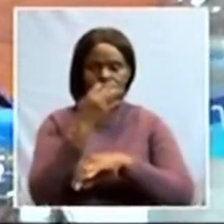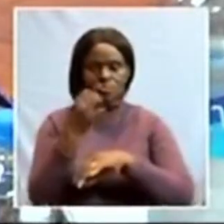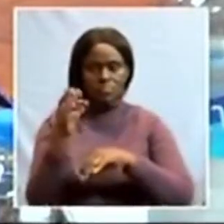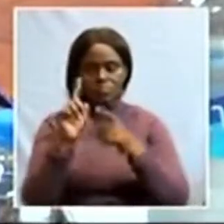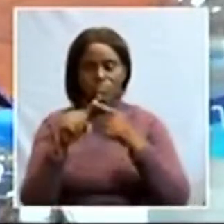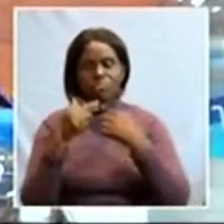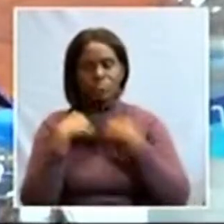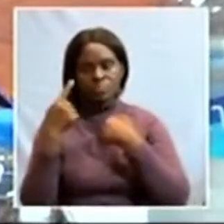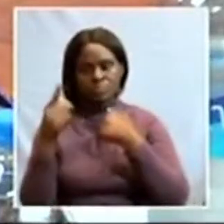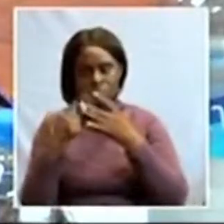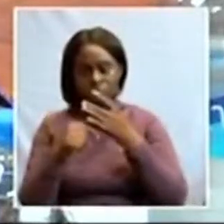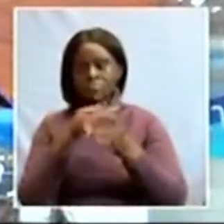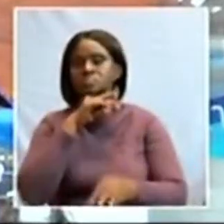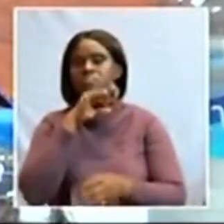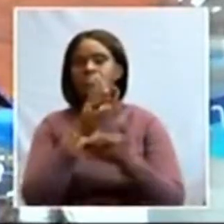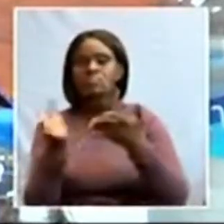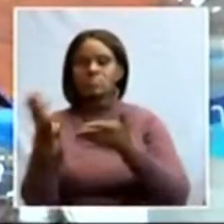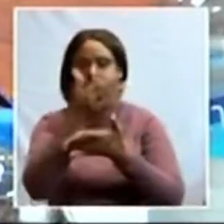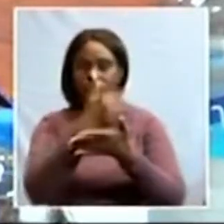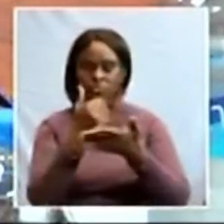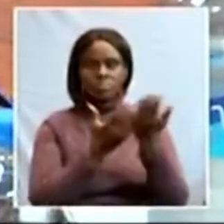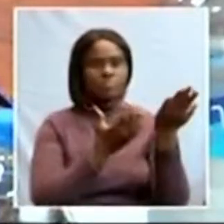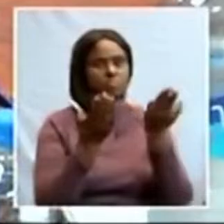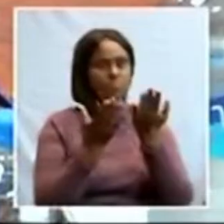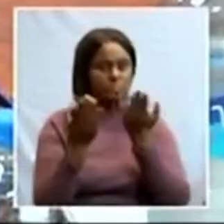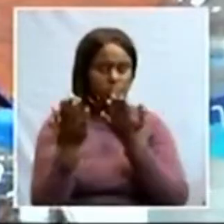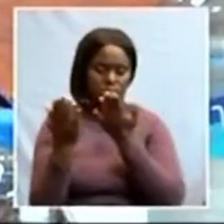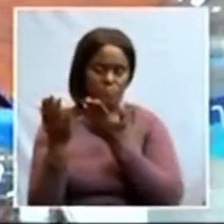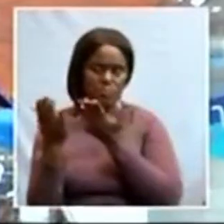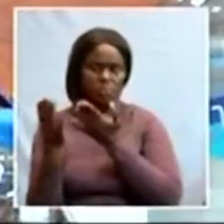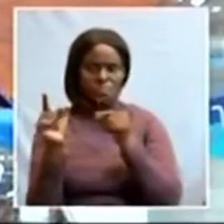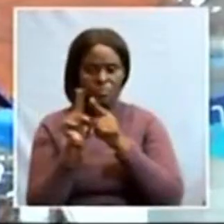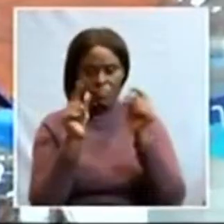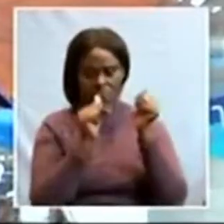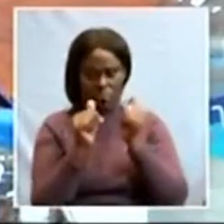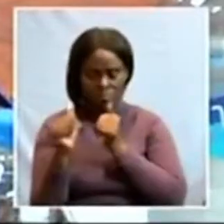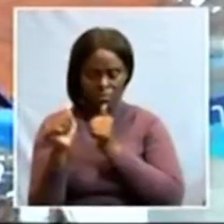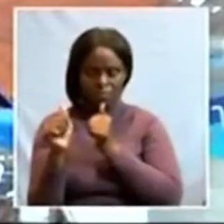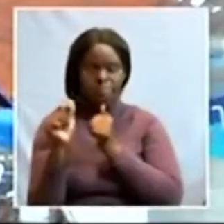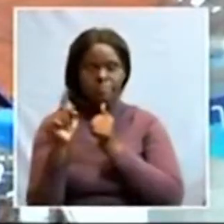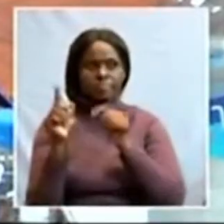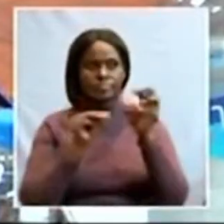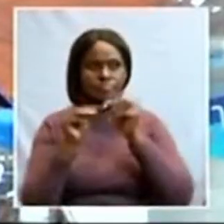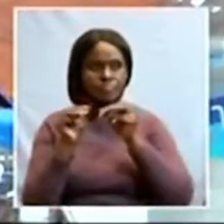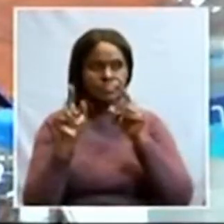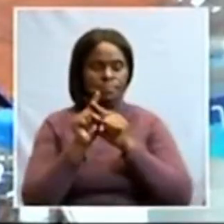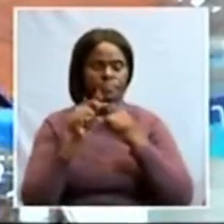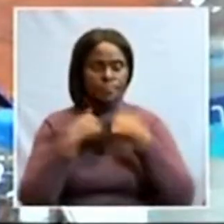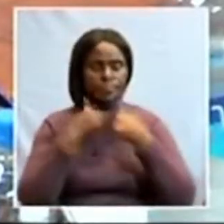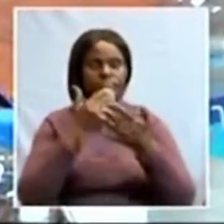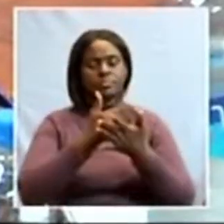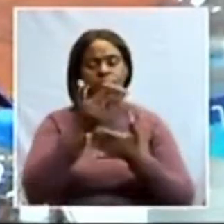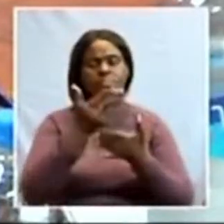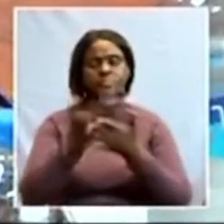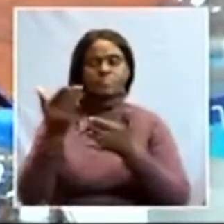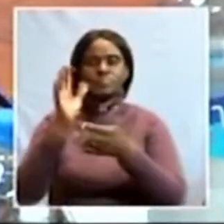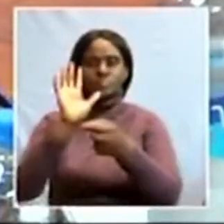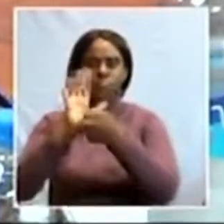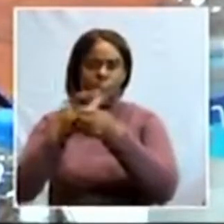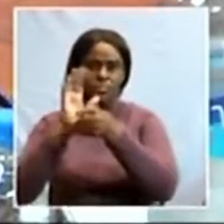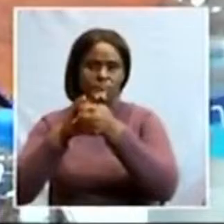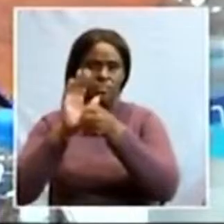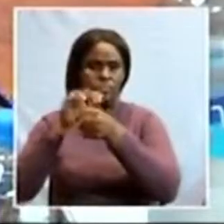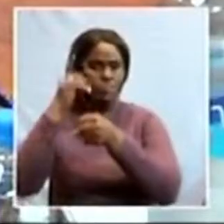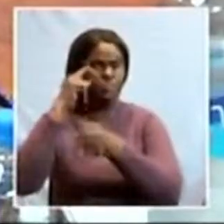undertake solid waste collection services. Action taken: management has procured a tractor for